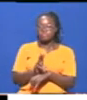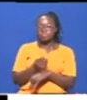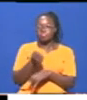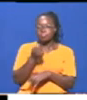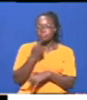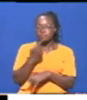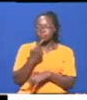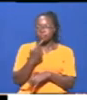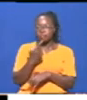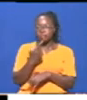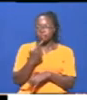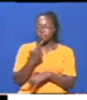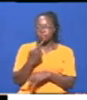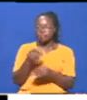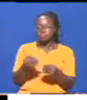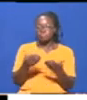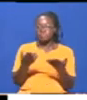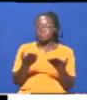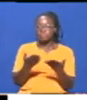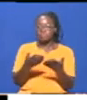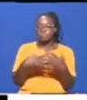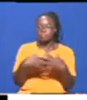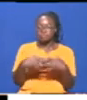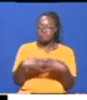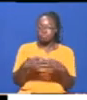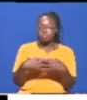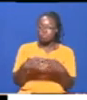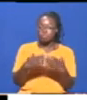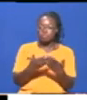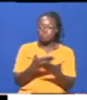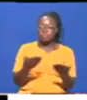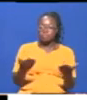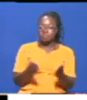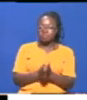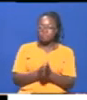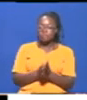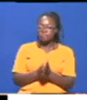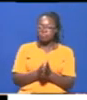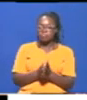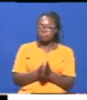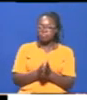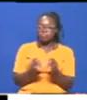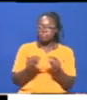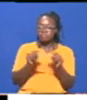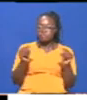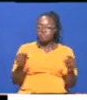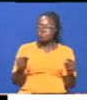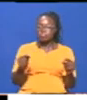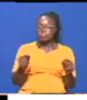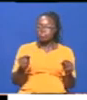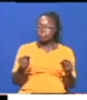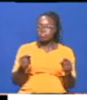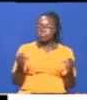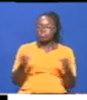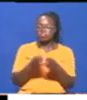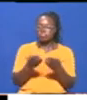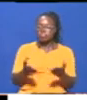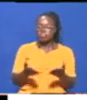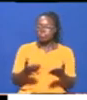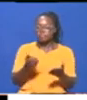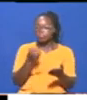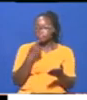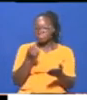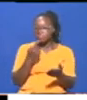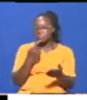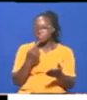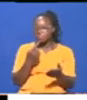being produced locally. And Square being the largest pharma company here, and